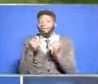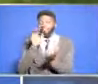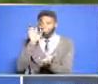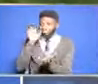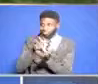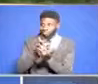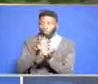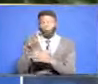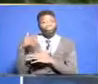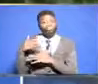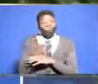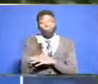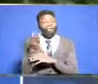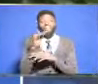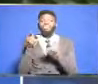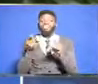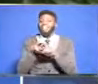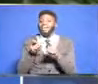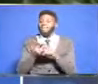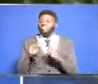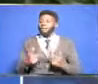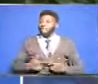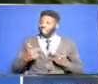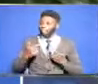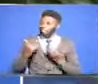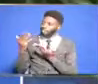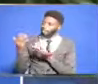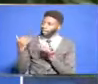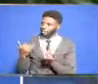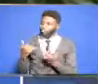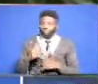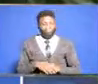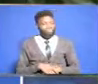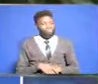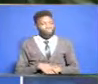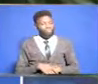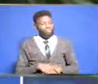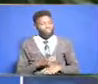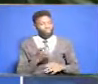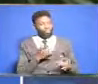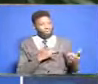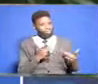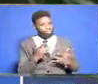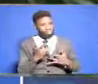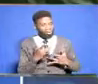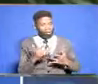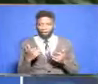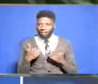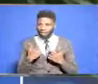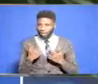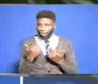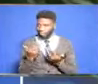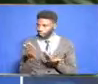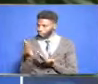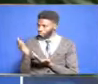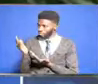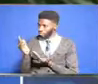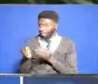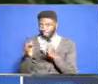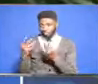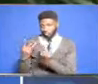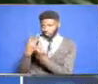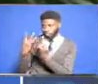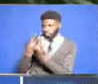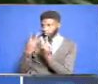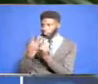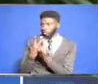kali kuishi. People are very much concerned because historically you realize that if you don't attend to such a weed, it